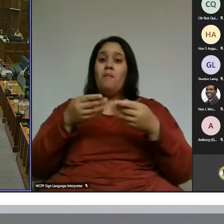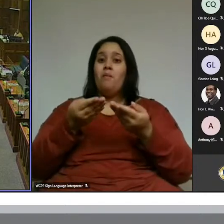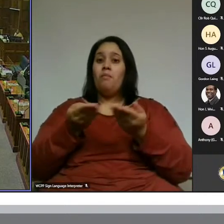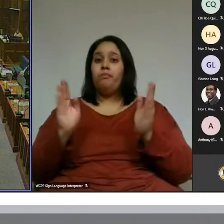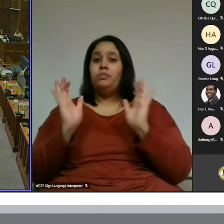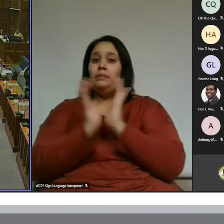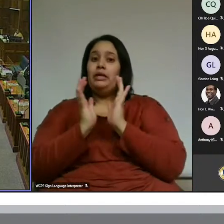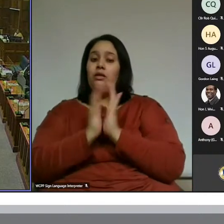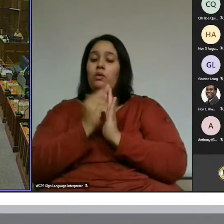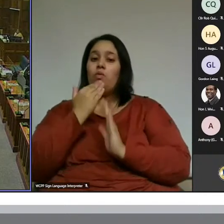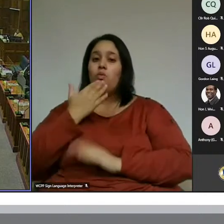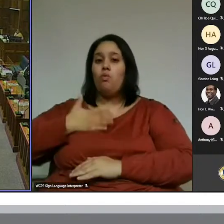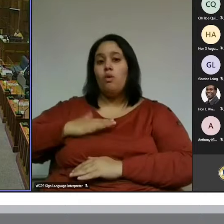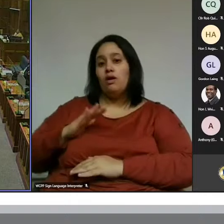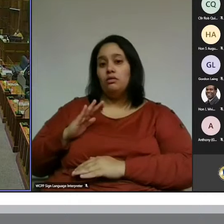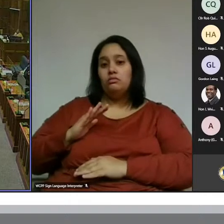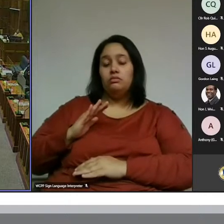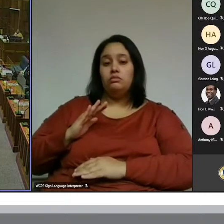meeting that would like to